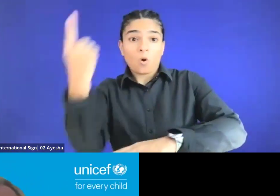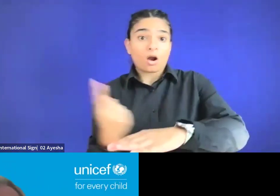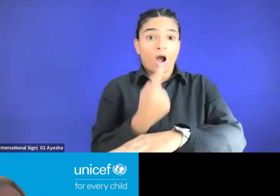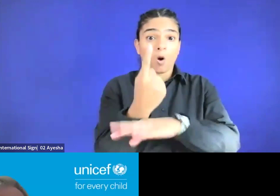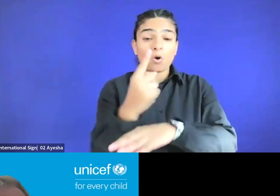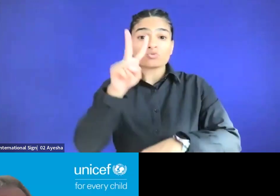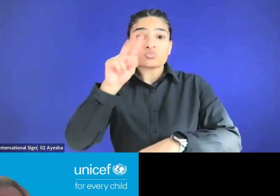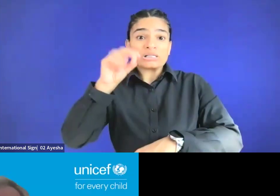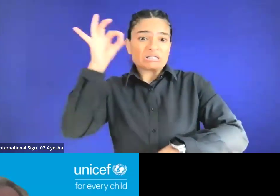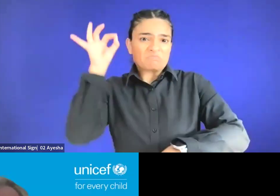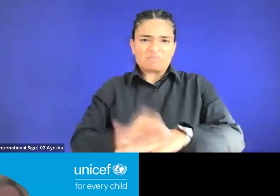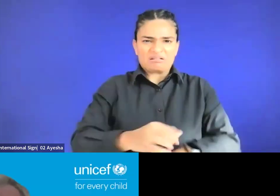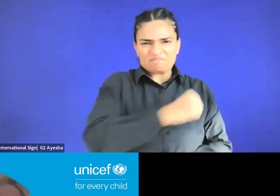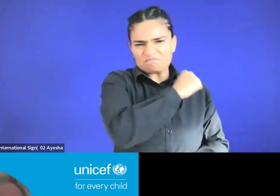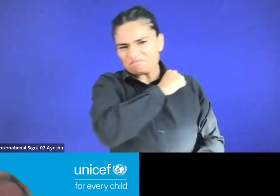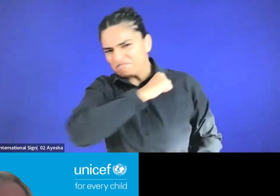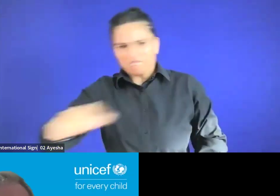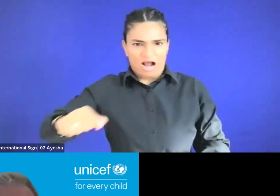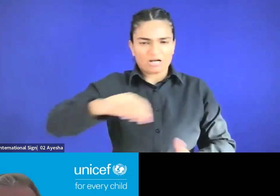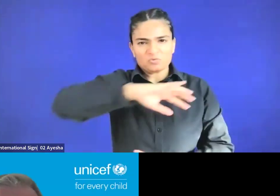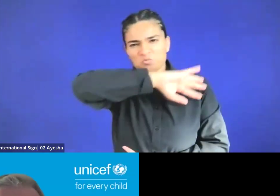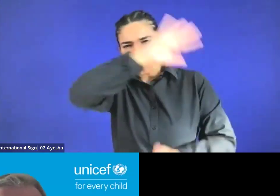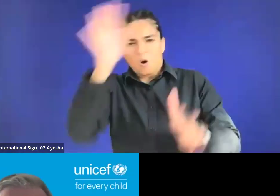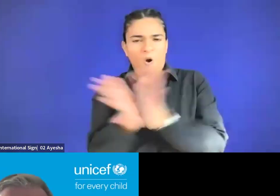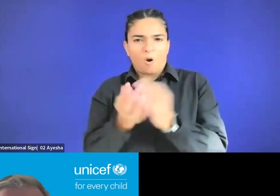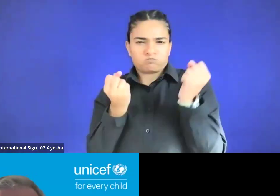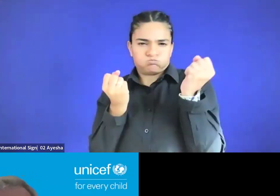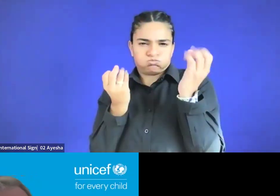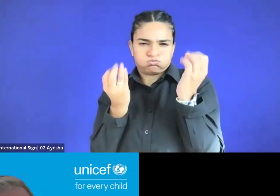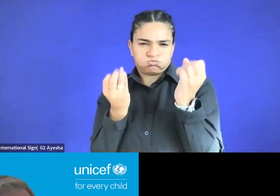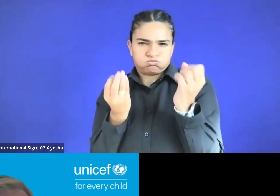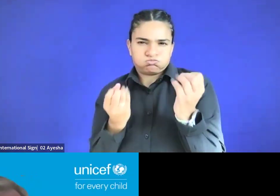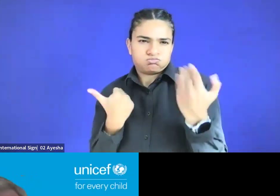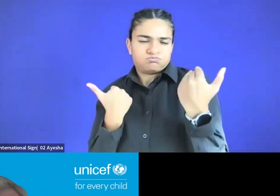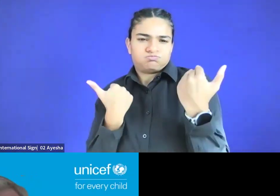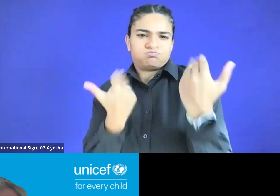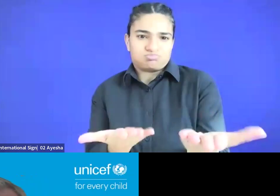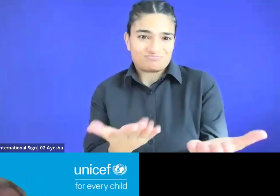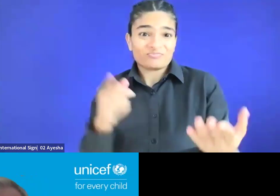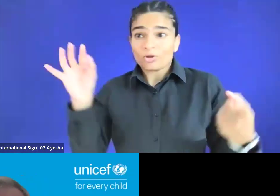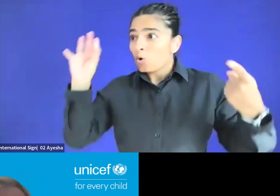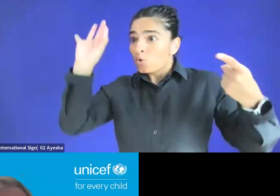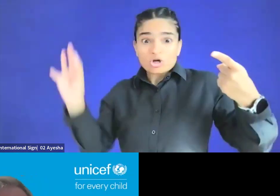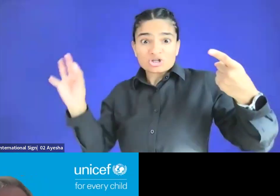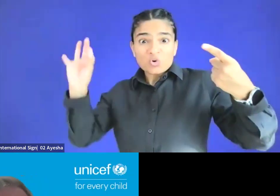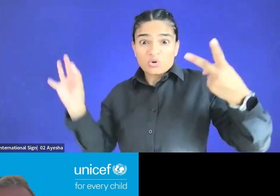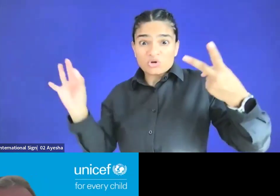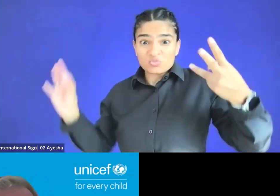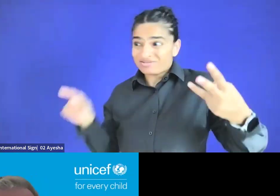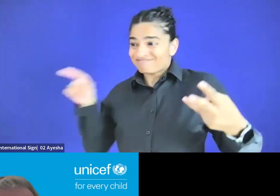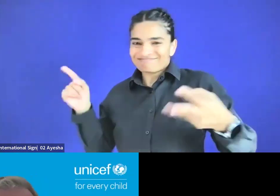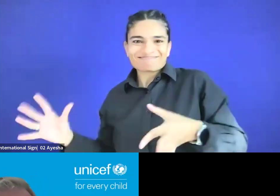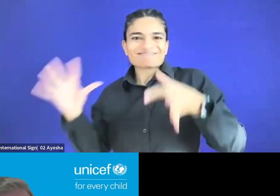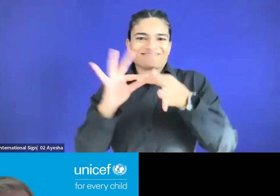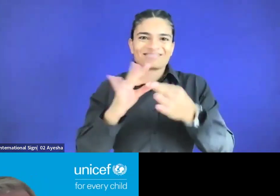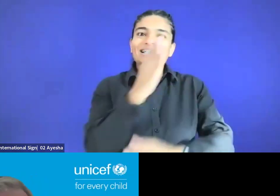first an overview of the key questions related to disability costs, which many of you colleagues have been very